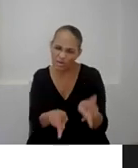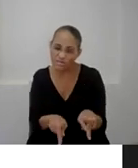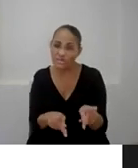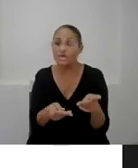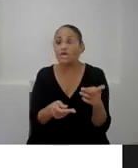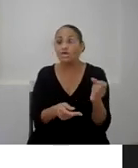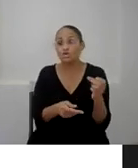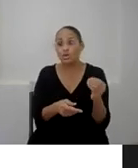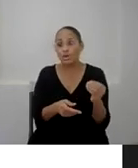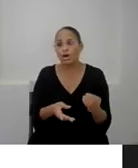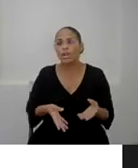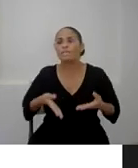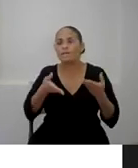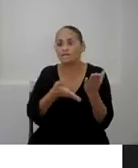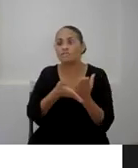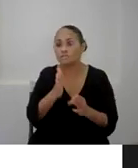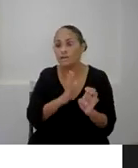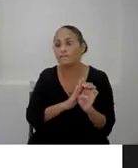some examples